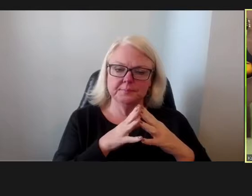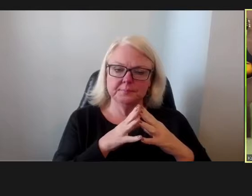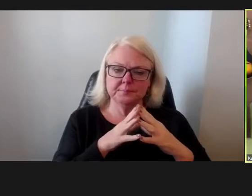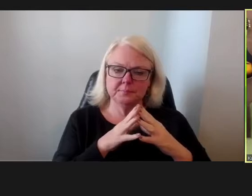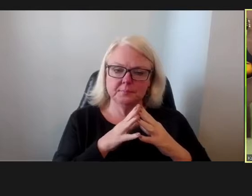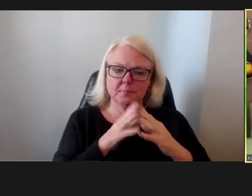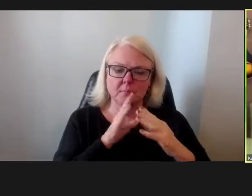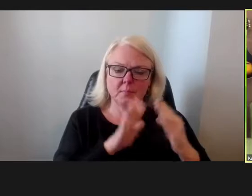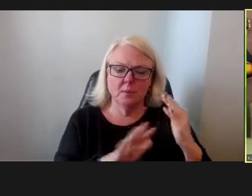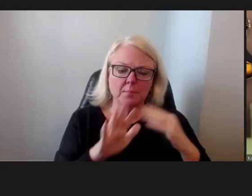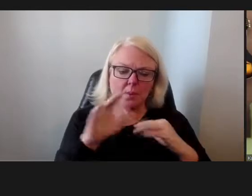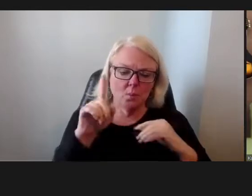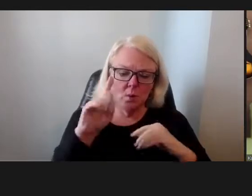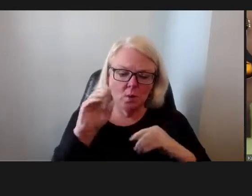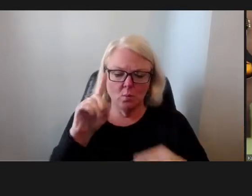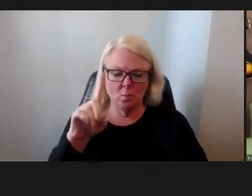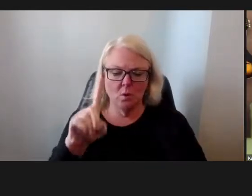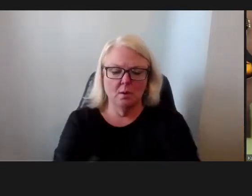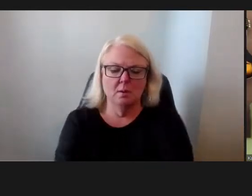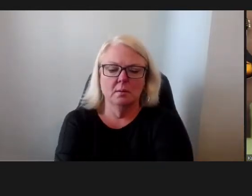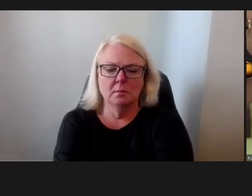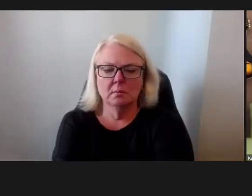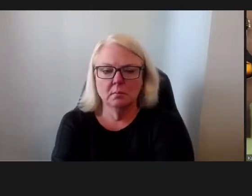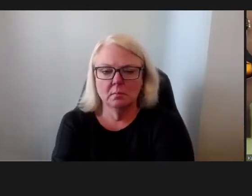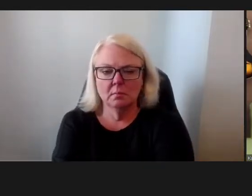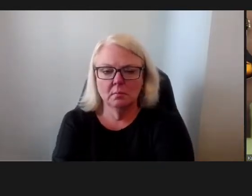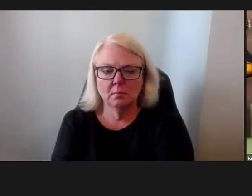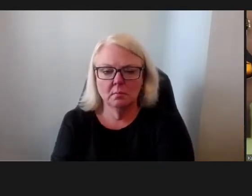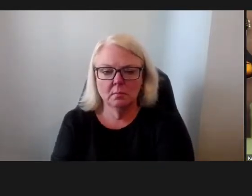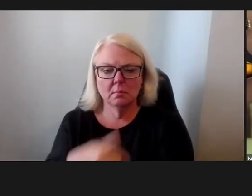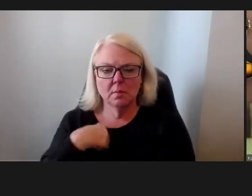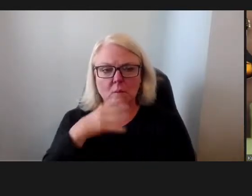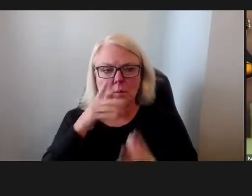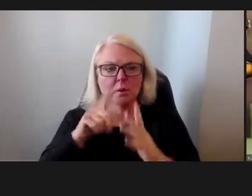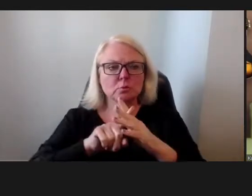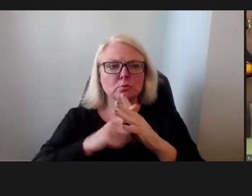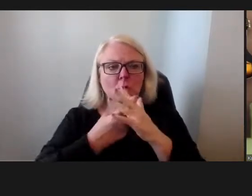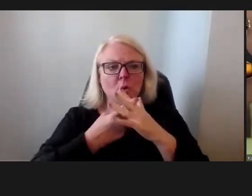At about 1:01, I'll get started.